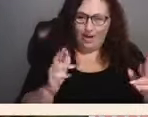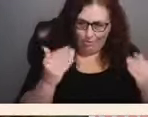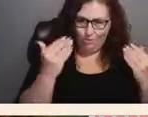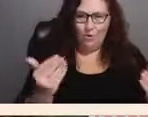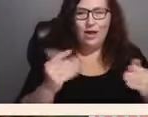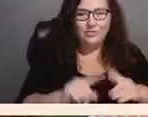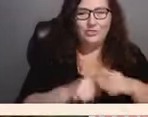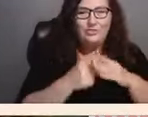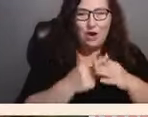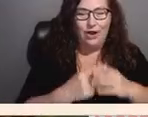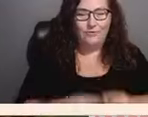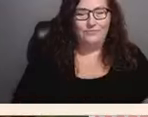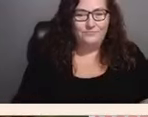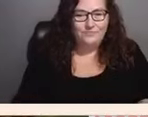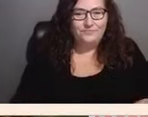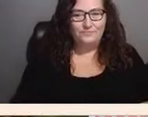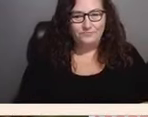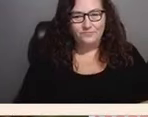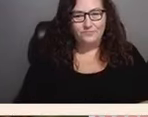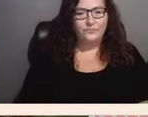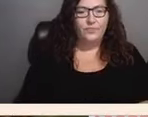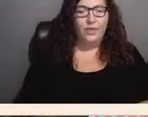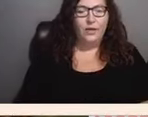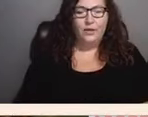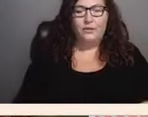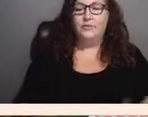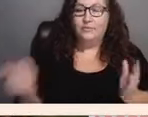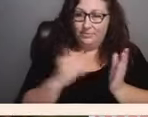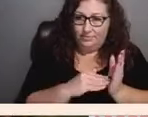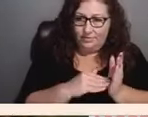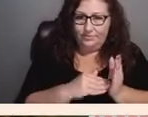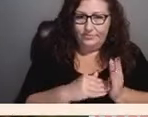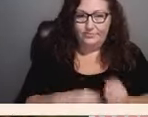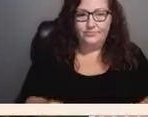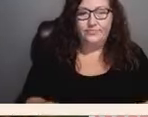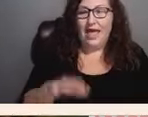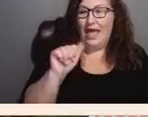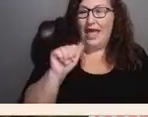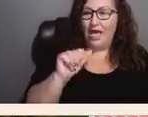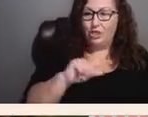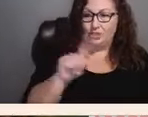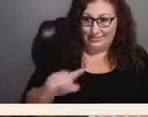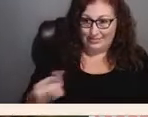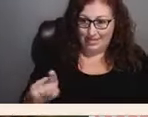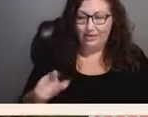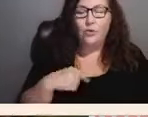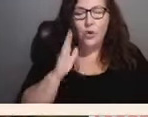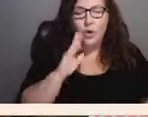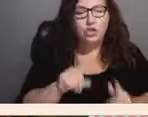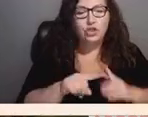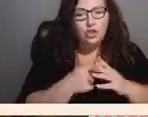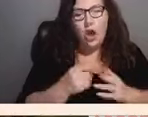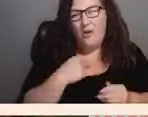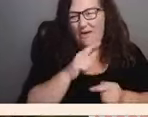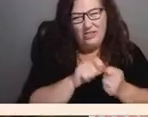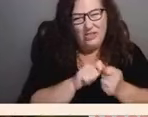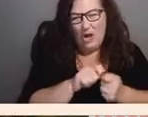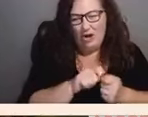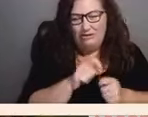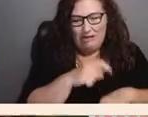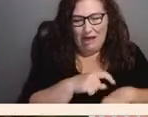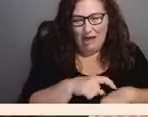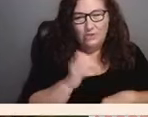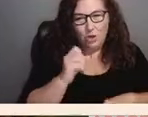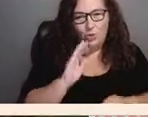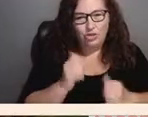now. Once again, A to Z. We're gonna start, we have a certain amount of time. We're gonna try to get through this, and